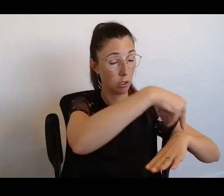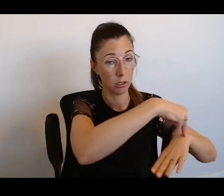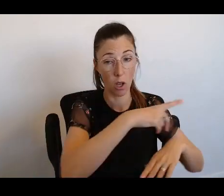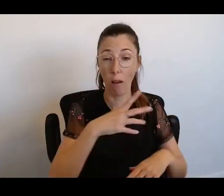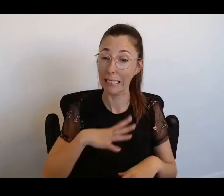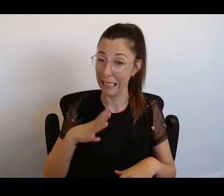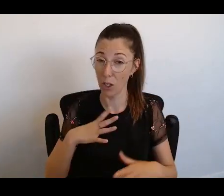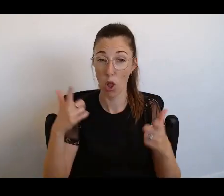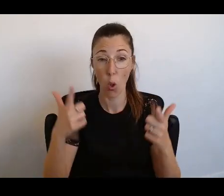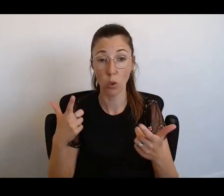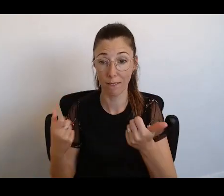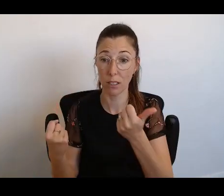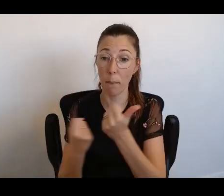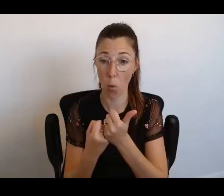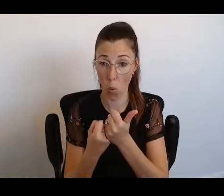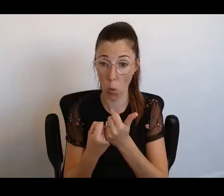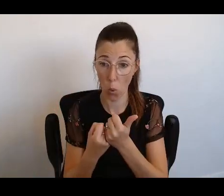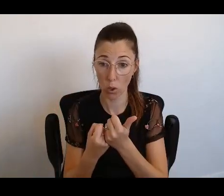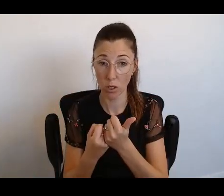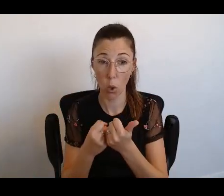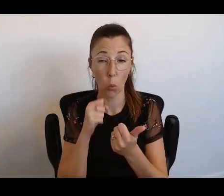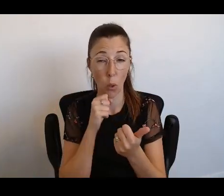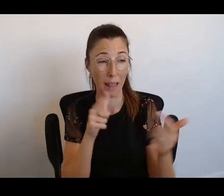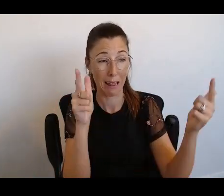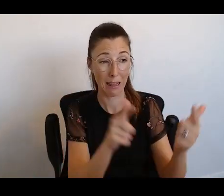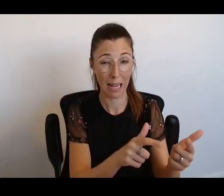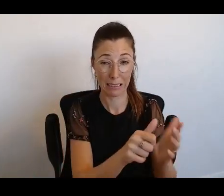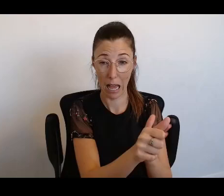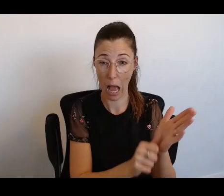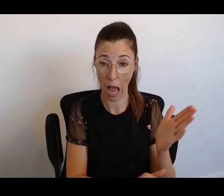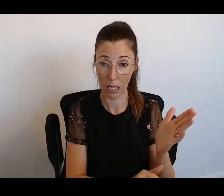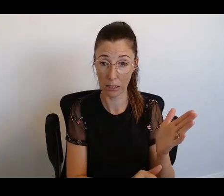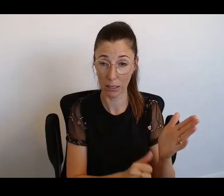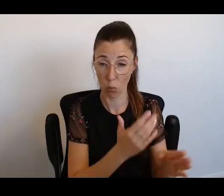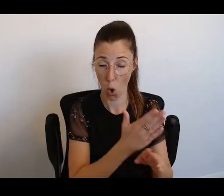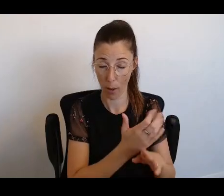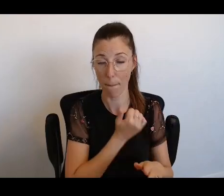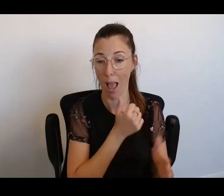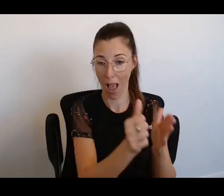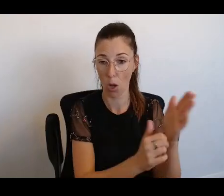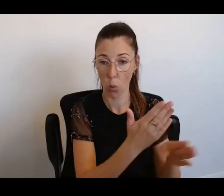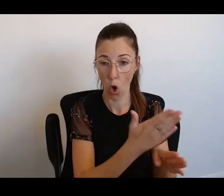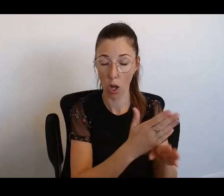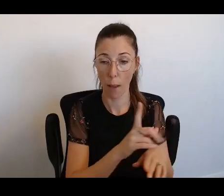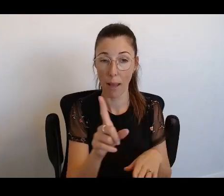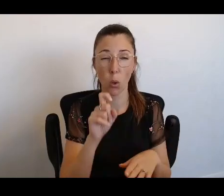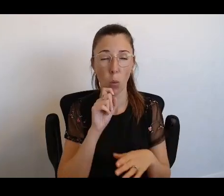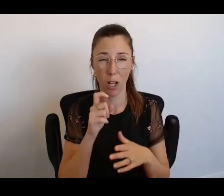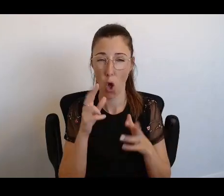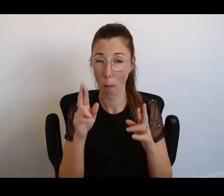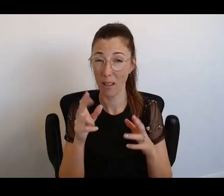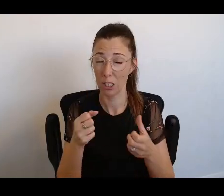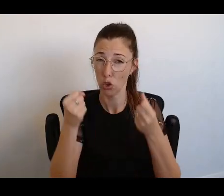support. They're going to take away from my art practice, but they're going to embed what I hope is a strong foundation for